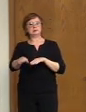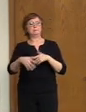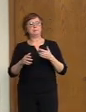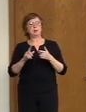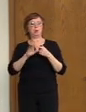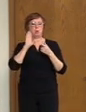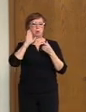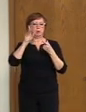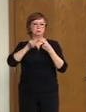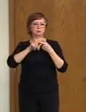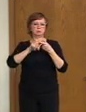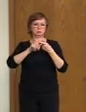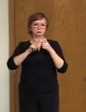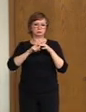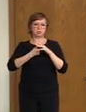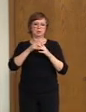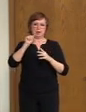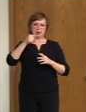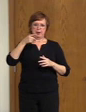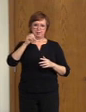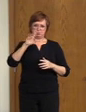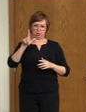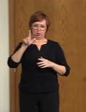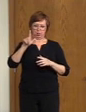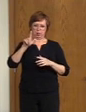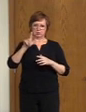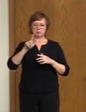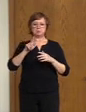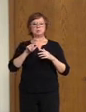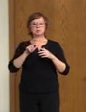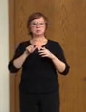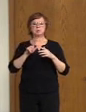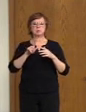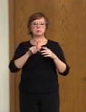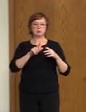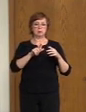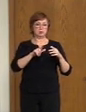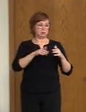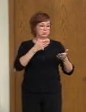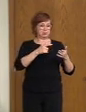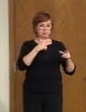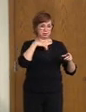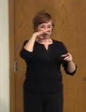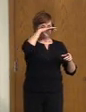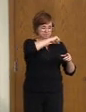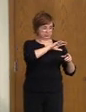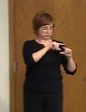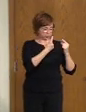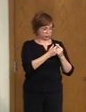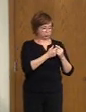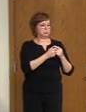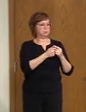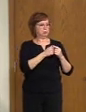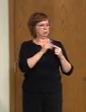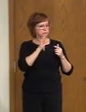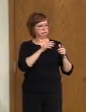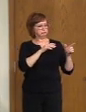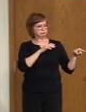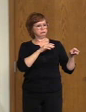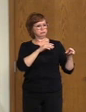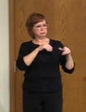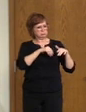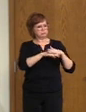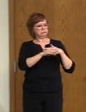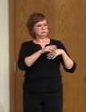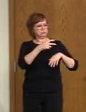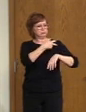continue likely to priority population immunizations at the same time if we don't have them completed in the time period of the